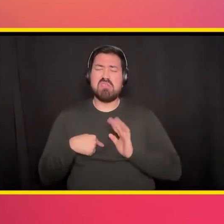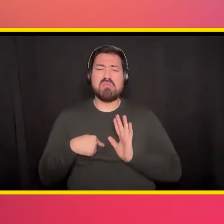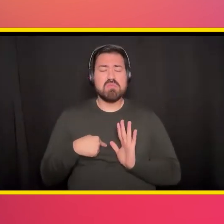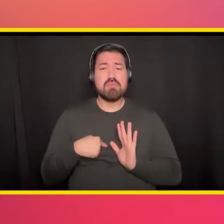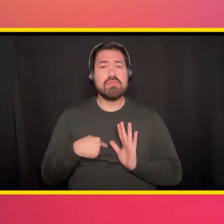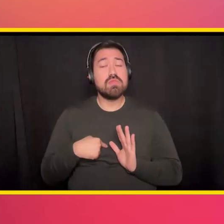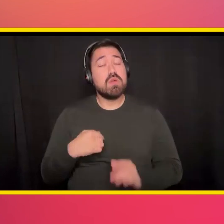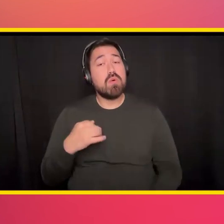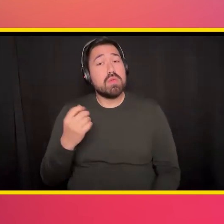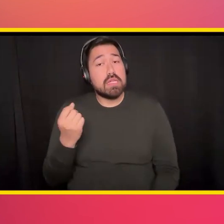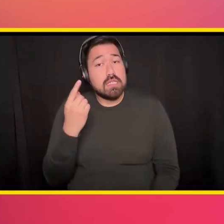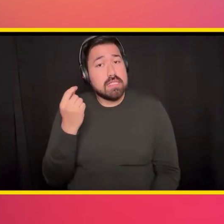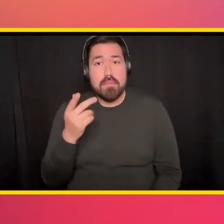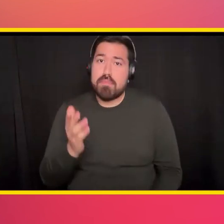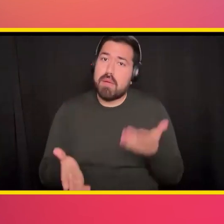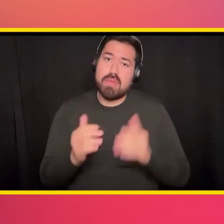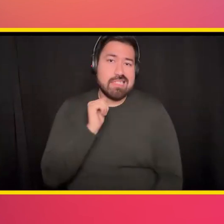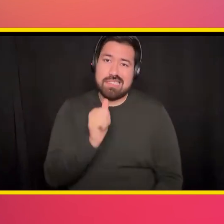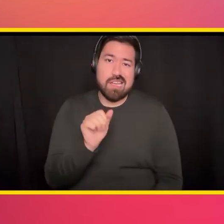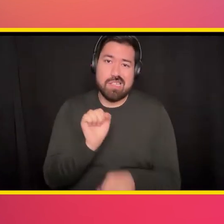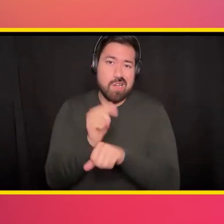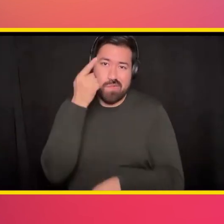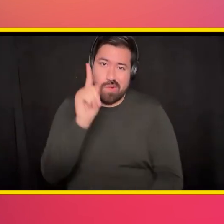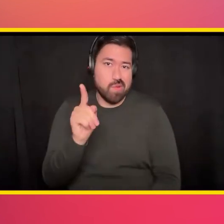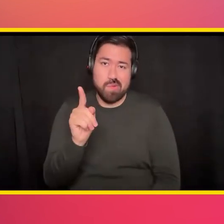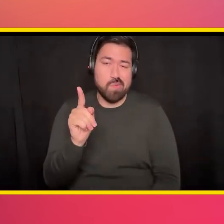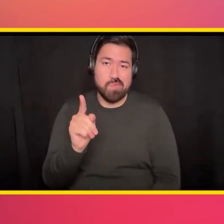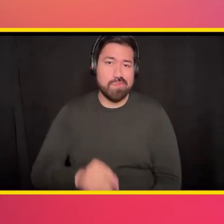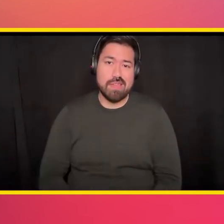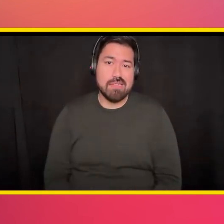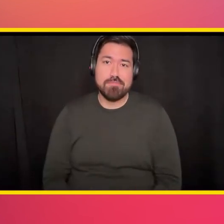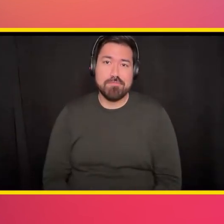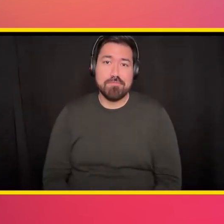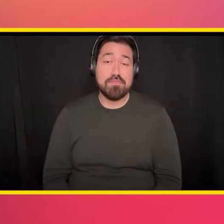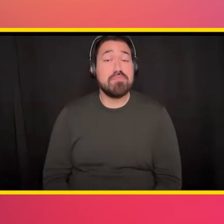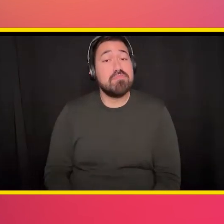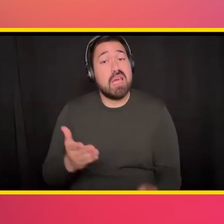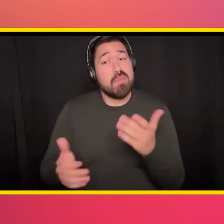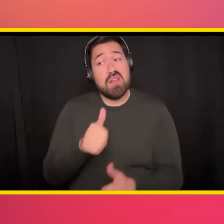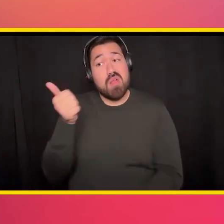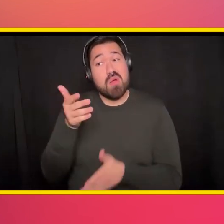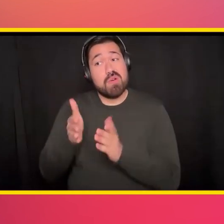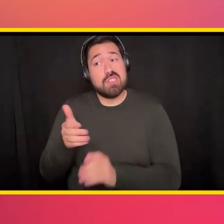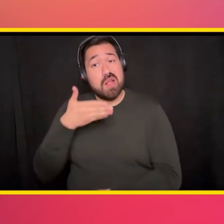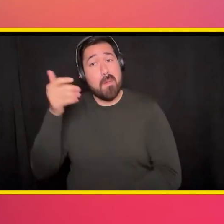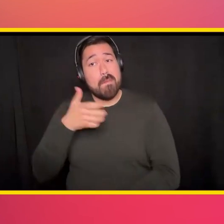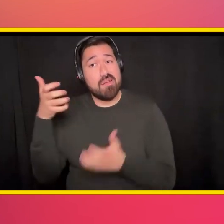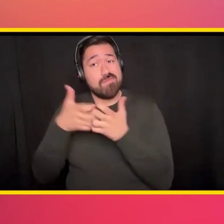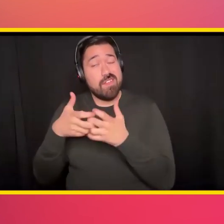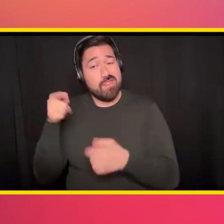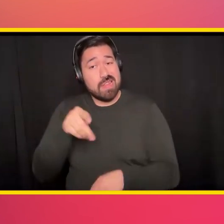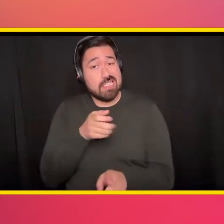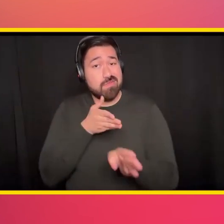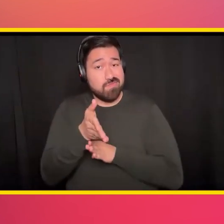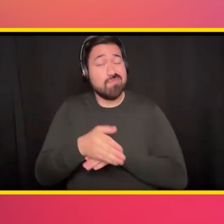case, then that job is not for you. Even if Yeah. you're the one, there may be someone else, kind of like what I just talked Yeah.